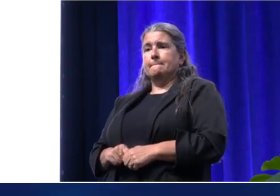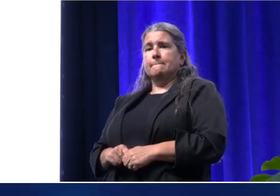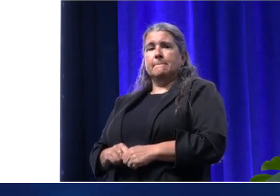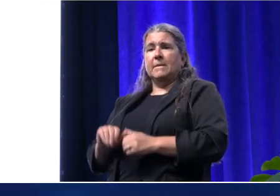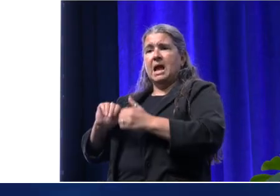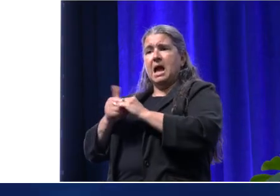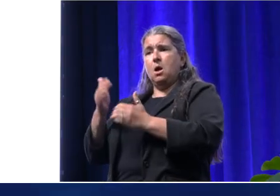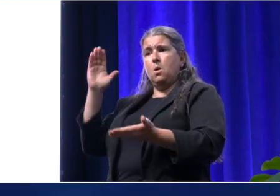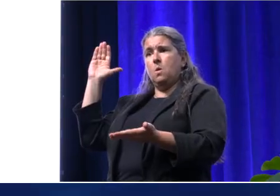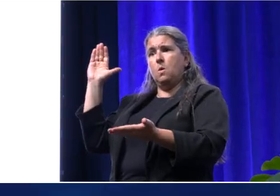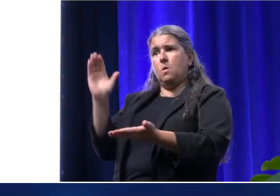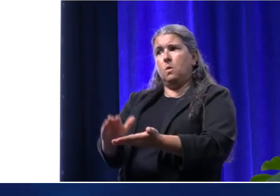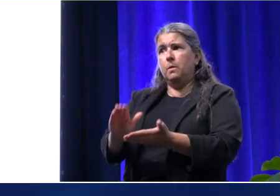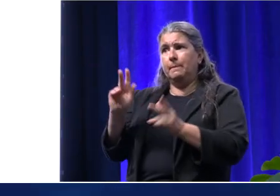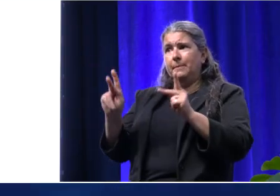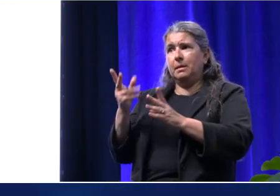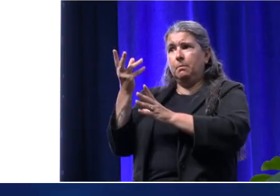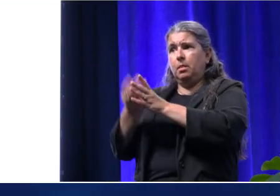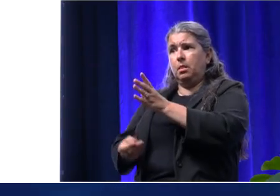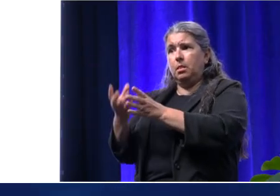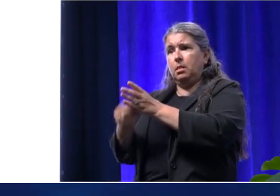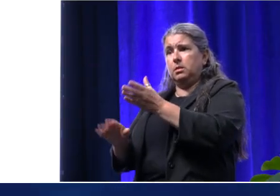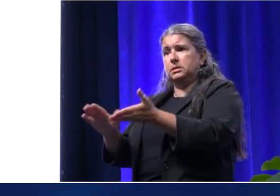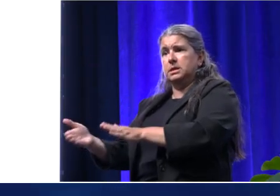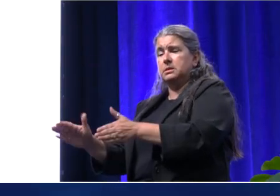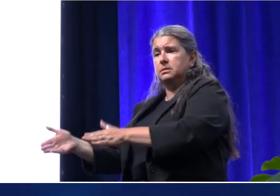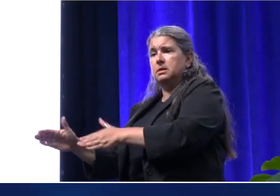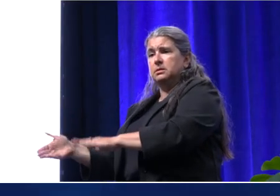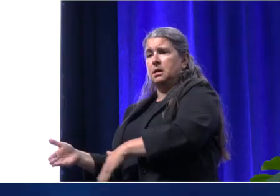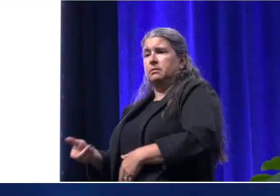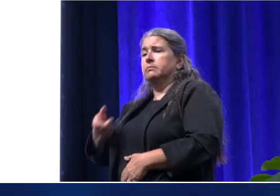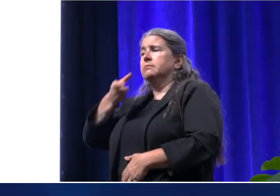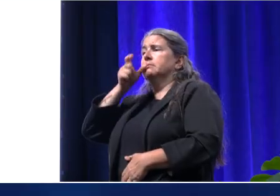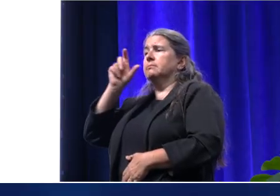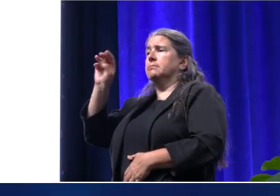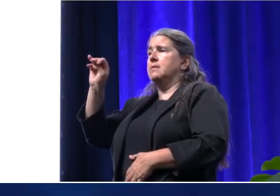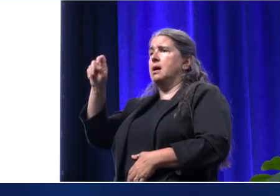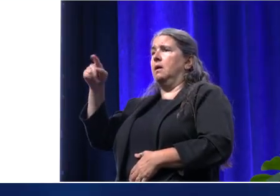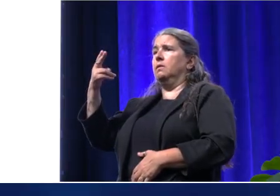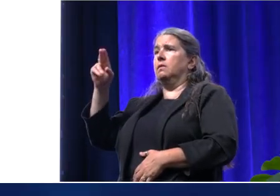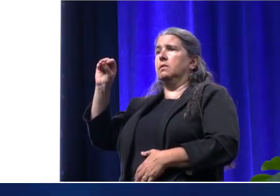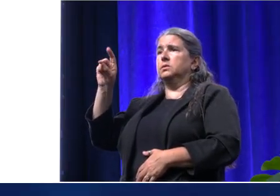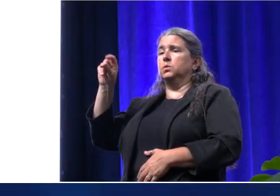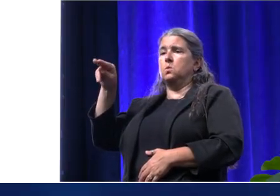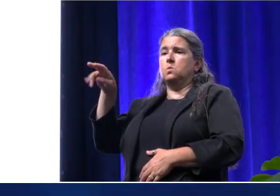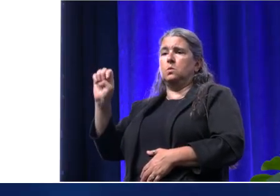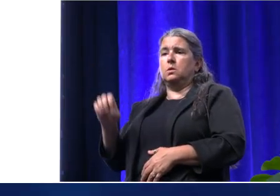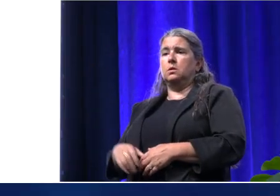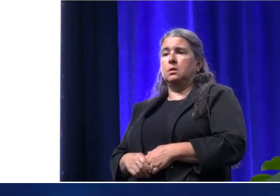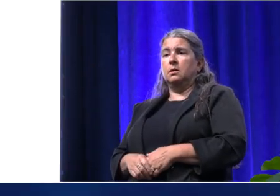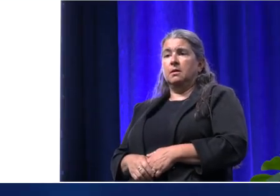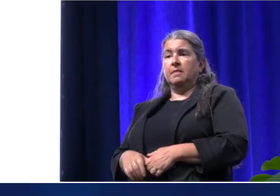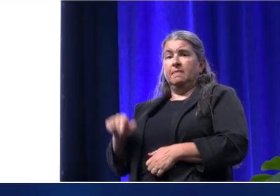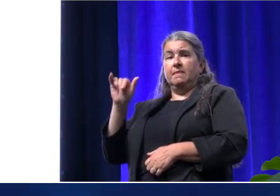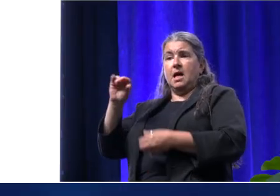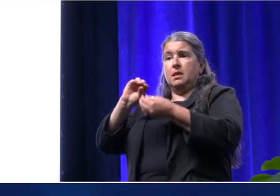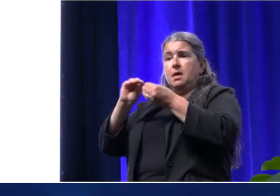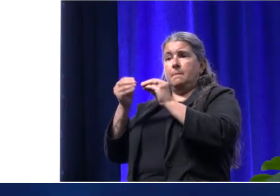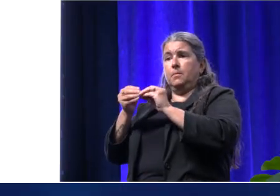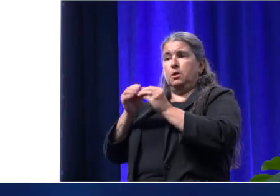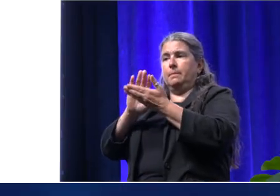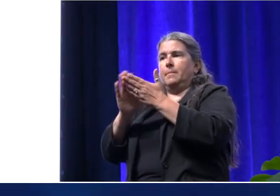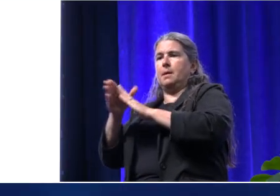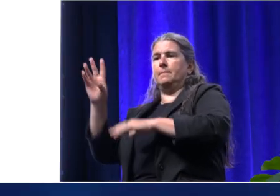most effective way we have is methadone. The number cuts down to 6 out of 10,000. And that's a big